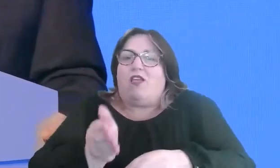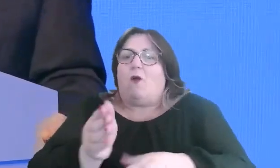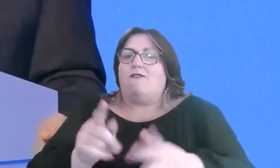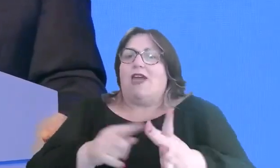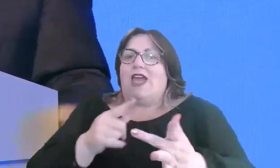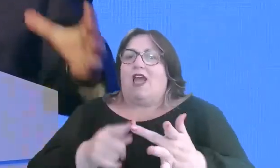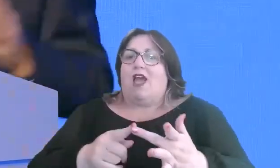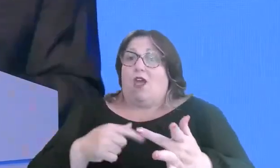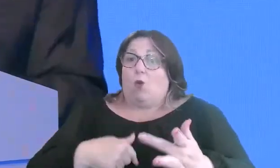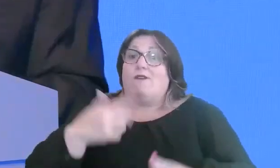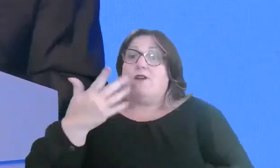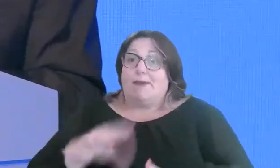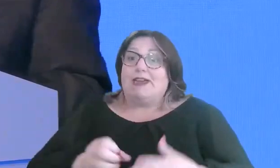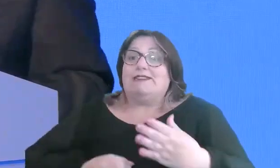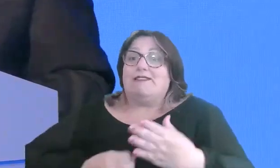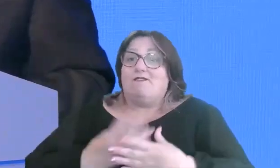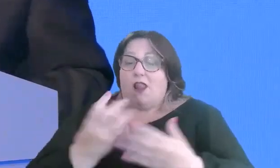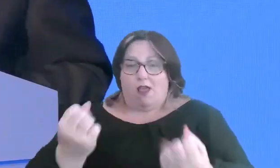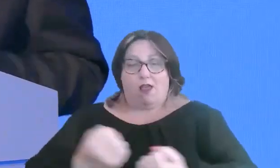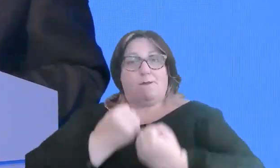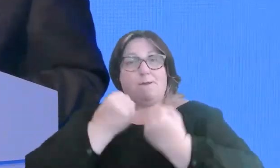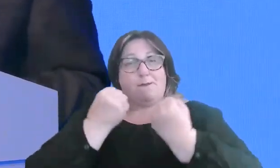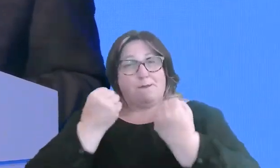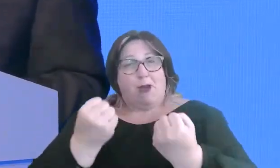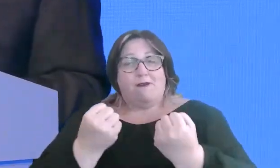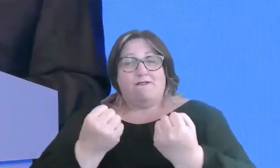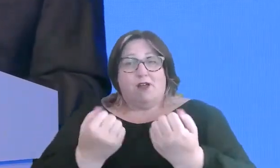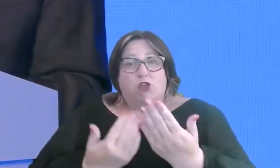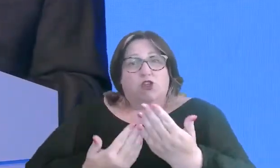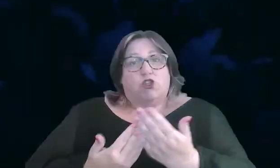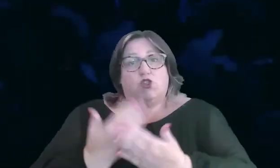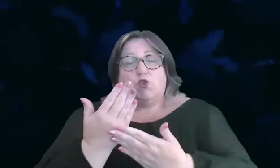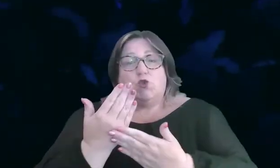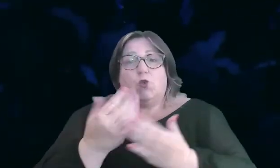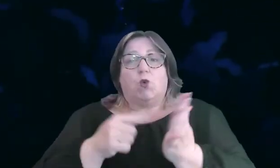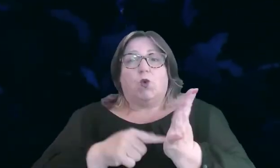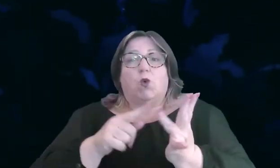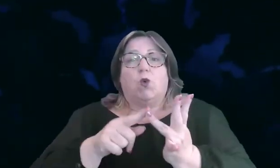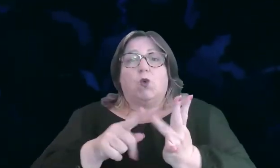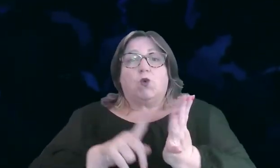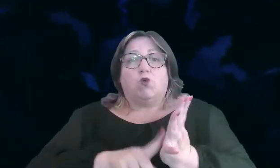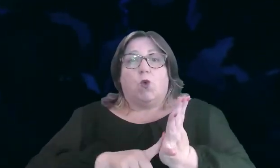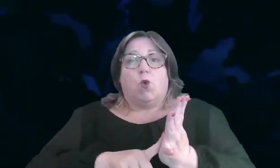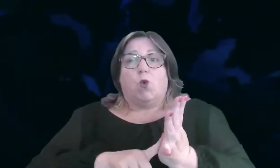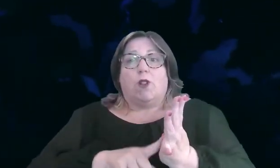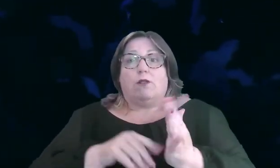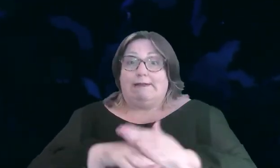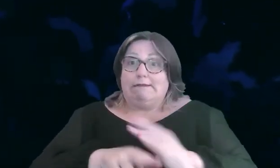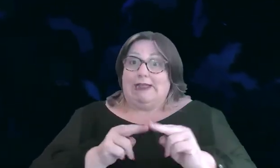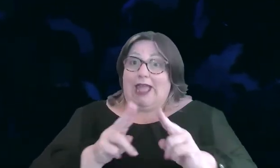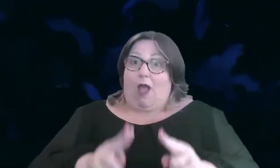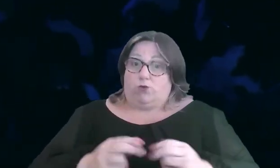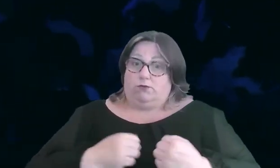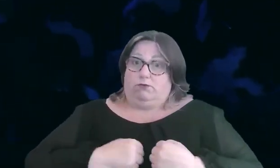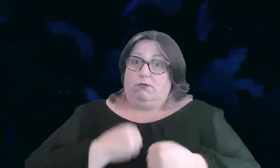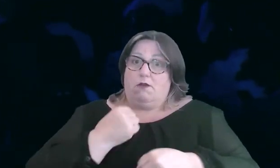new tool. And we've done this in-house. I'm really proud of this, that as a government, we've taken on the challenge and developed in-house just to